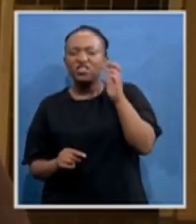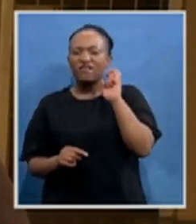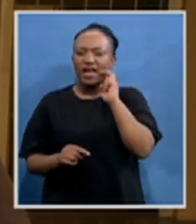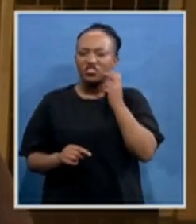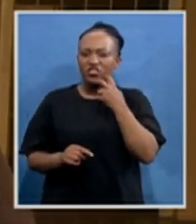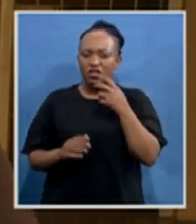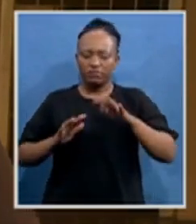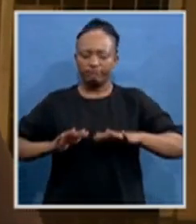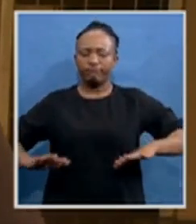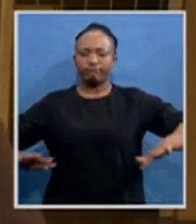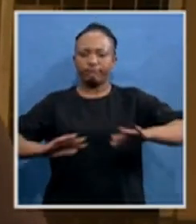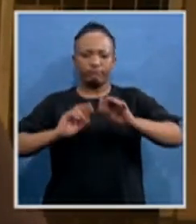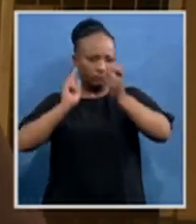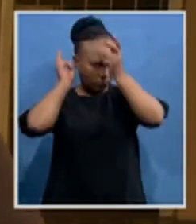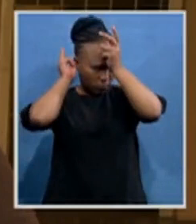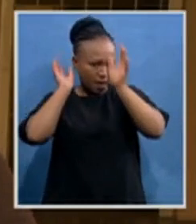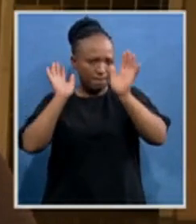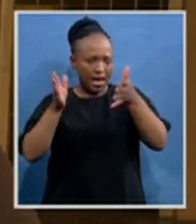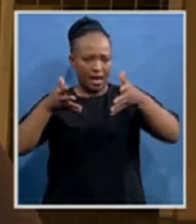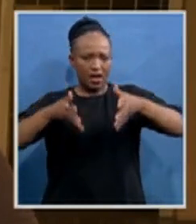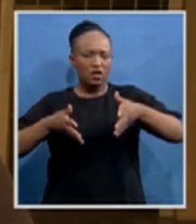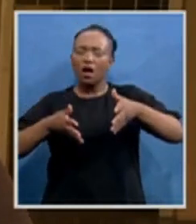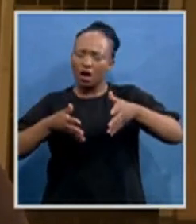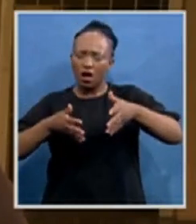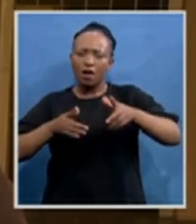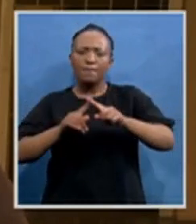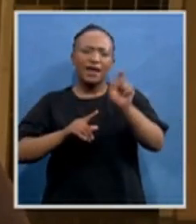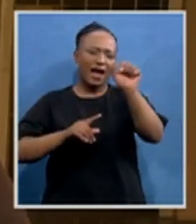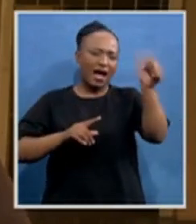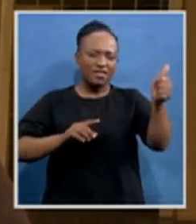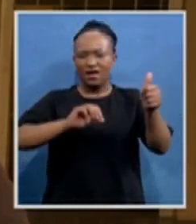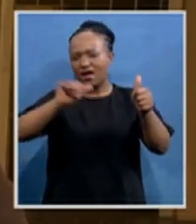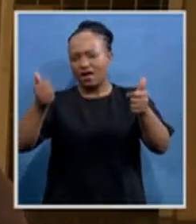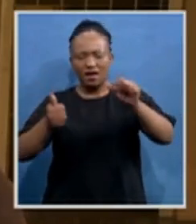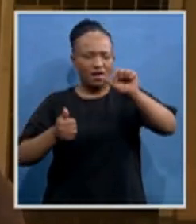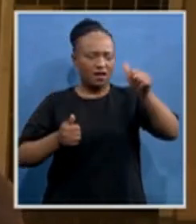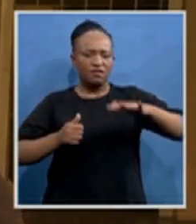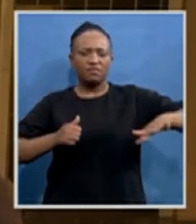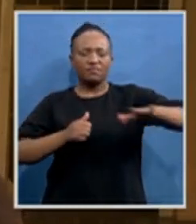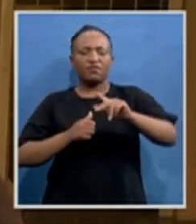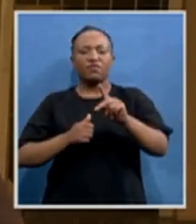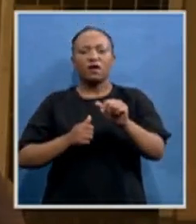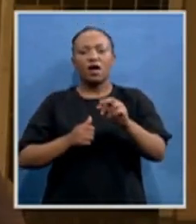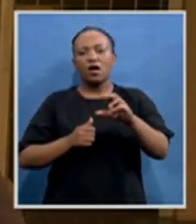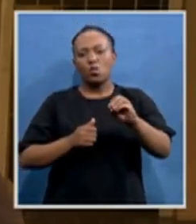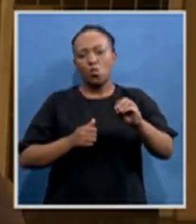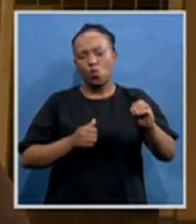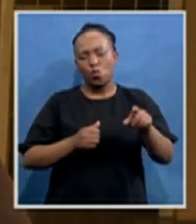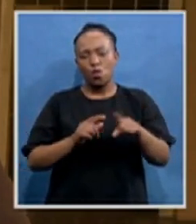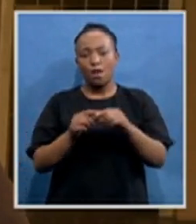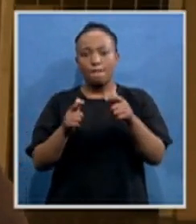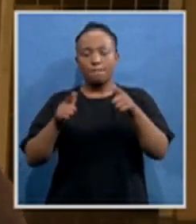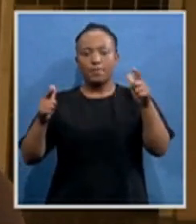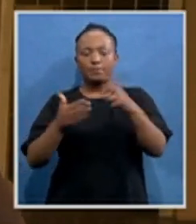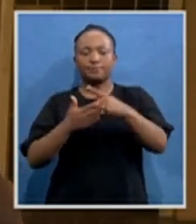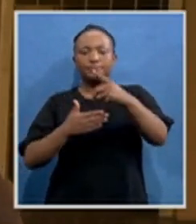also to correctional facilities across the Karoo. So this is a big project. Minister Ronald Lamola telling us